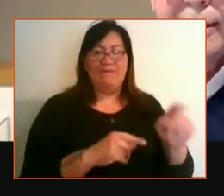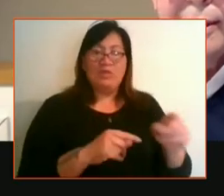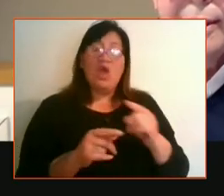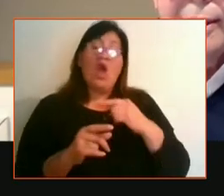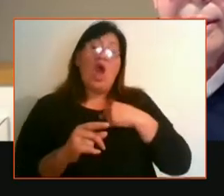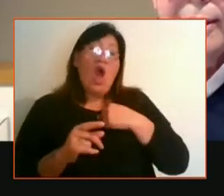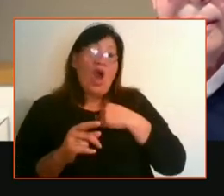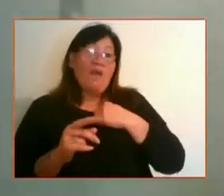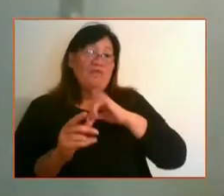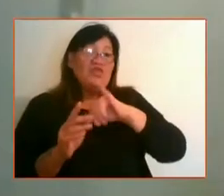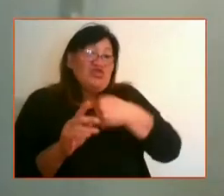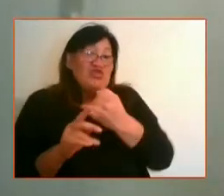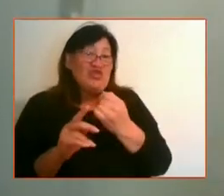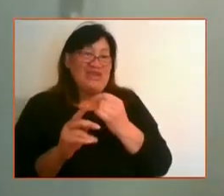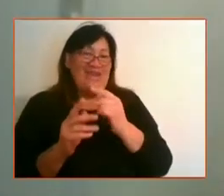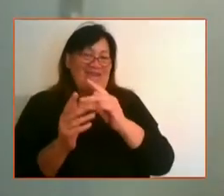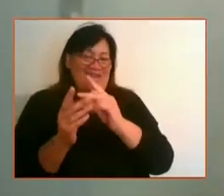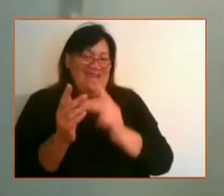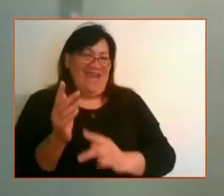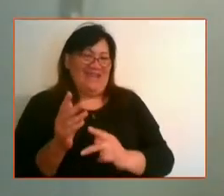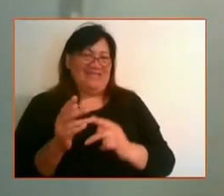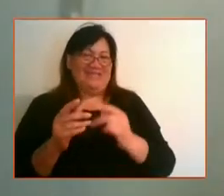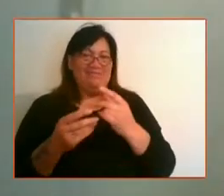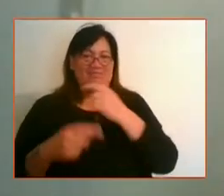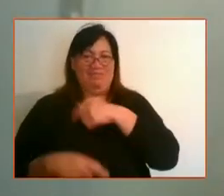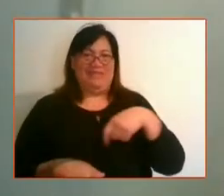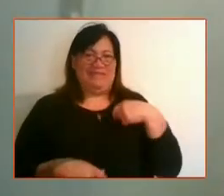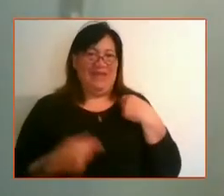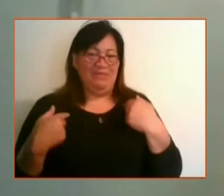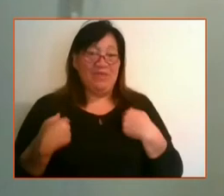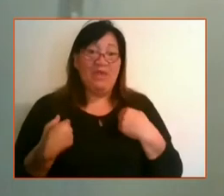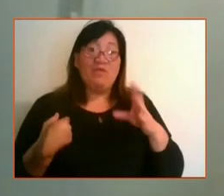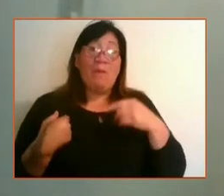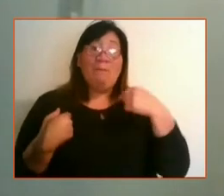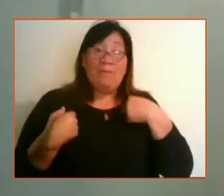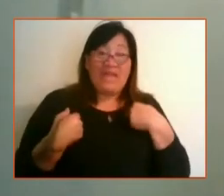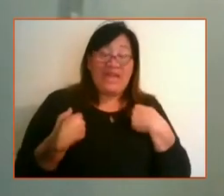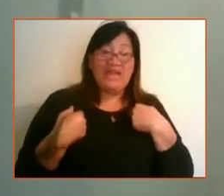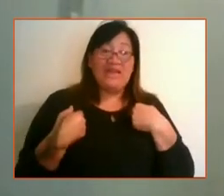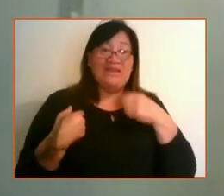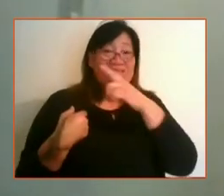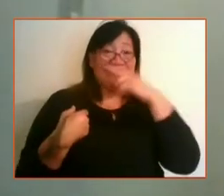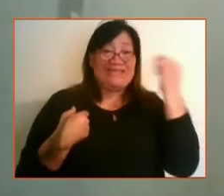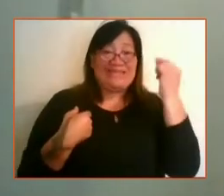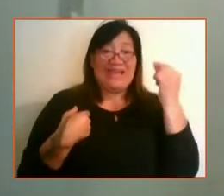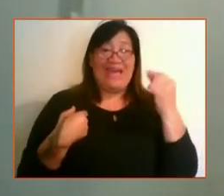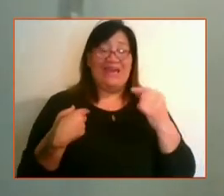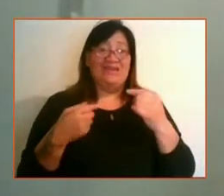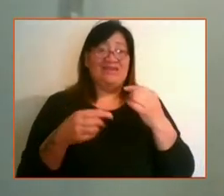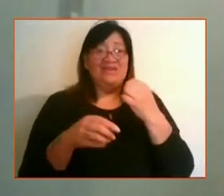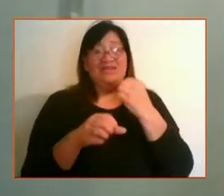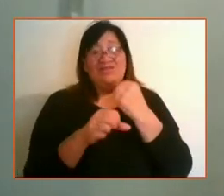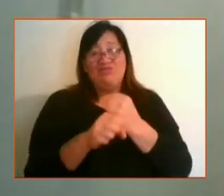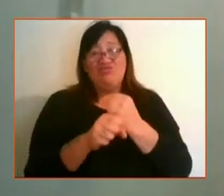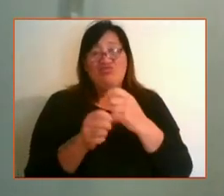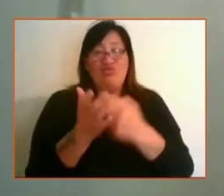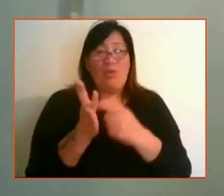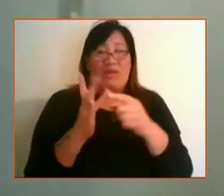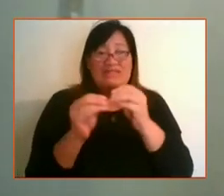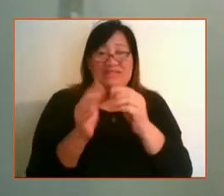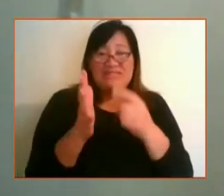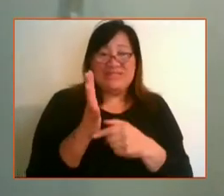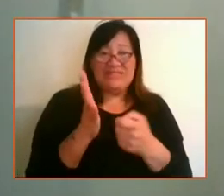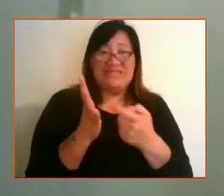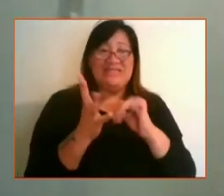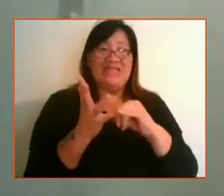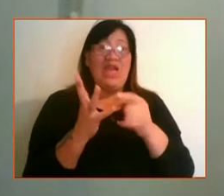of the three of us, and given that out of me, Jacinda and Grant, I might have been the least busy during lockdown, I'm not saying I wasn't busy, that I would